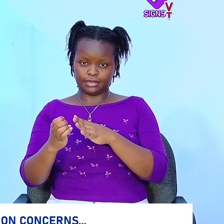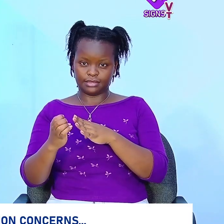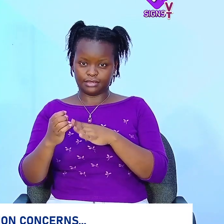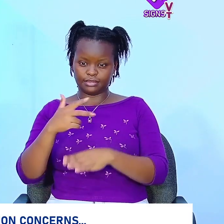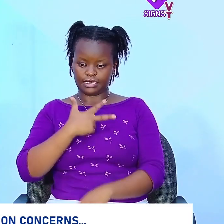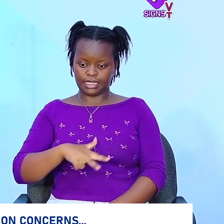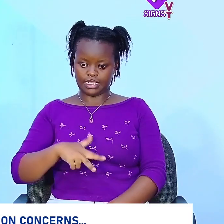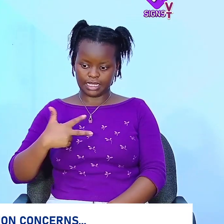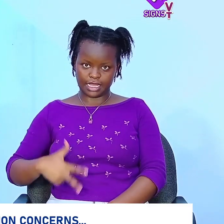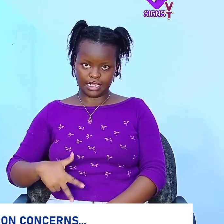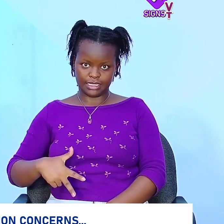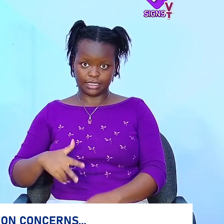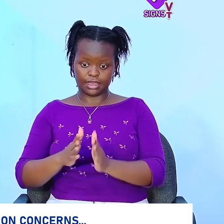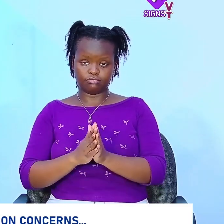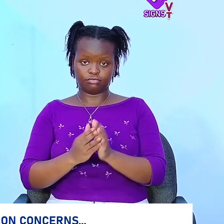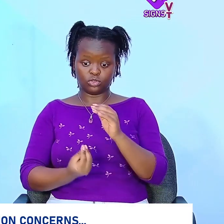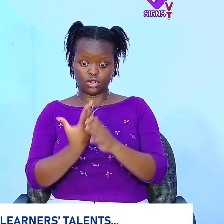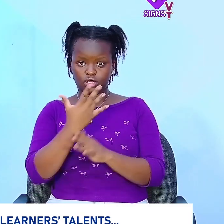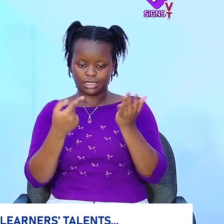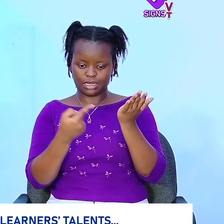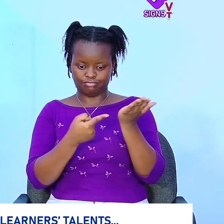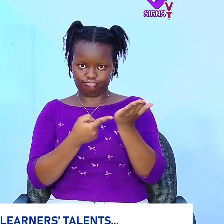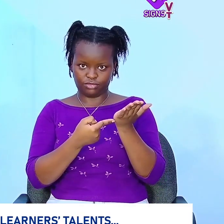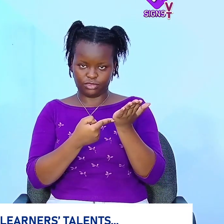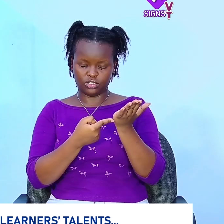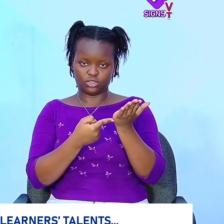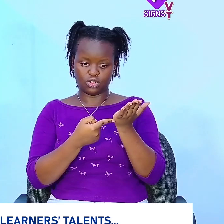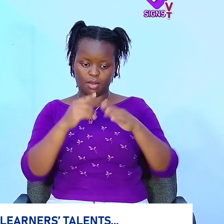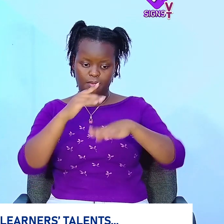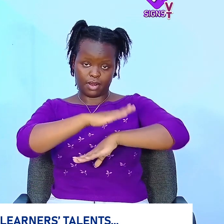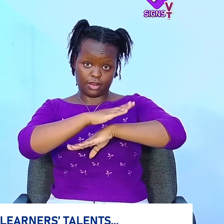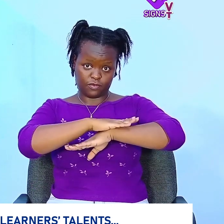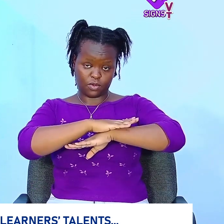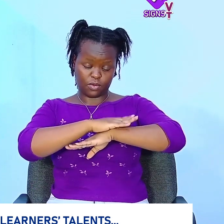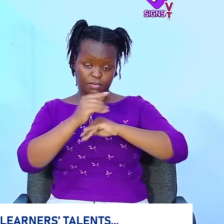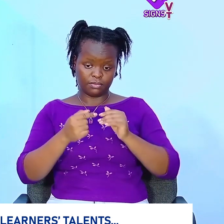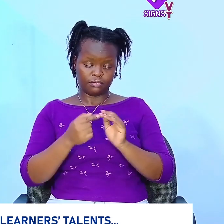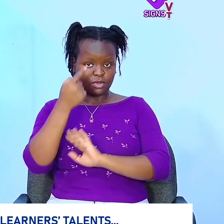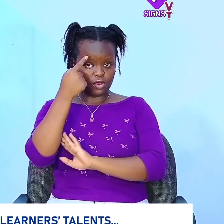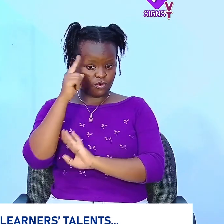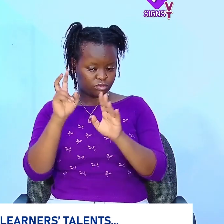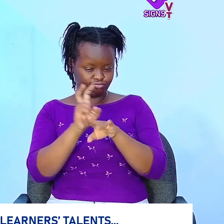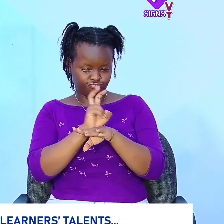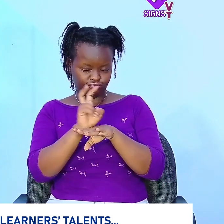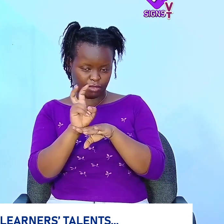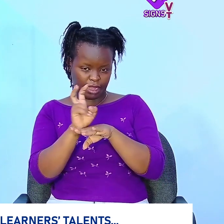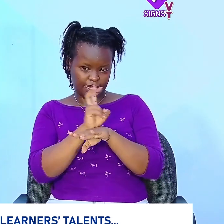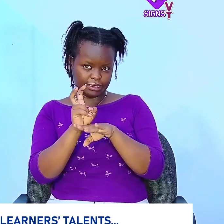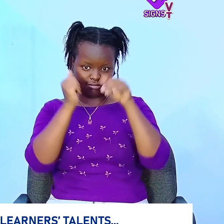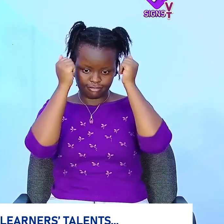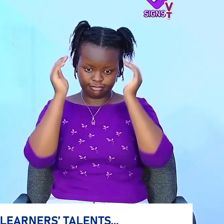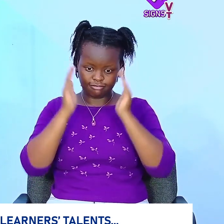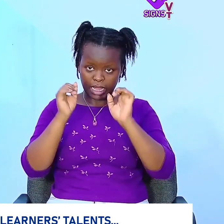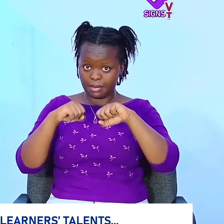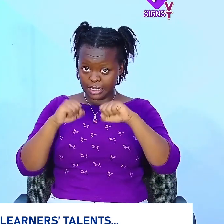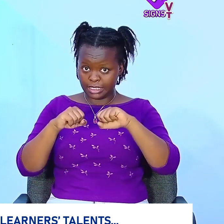Special Education to unveil a digital diagnostic platform designated to assess learners' abilities